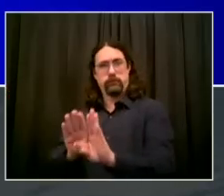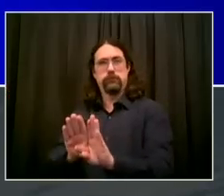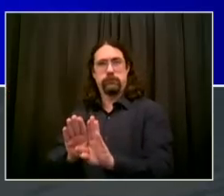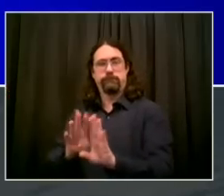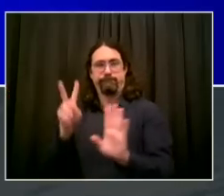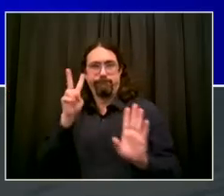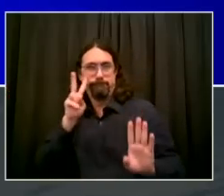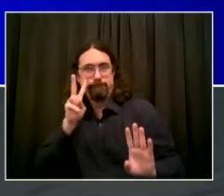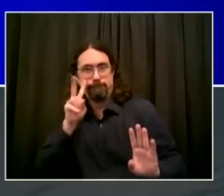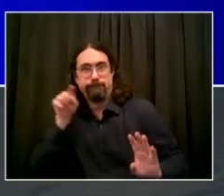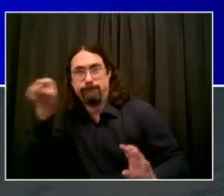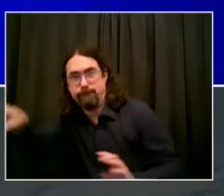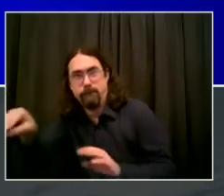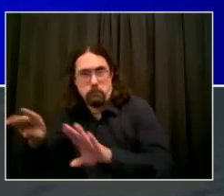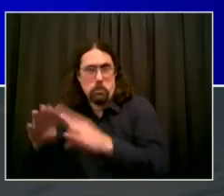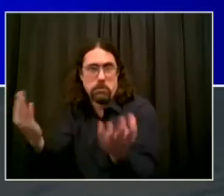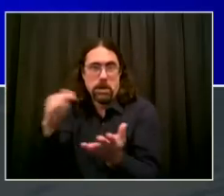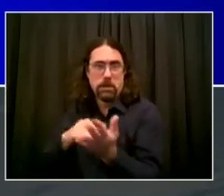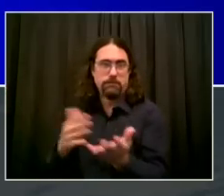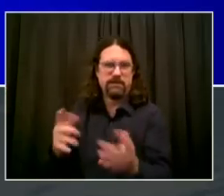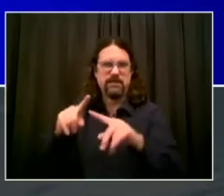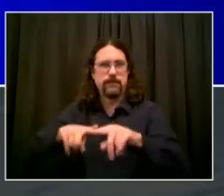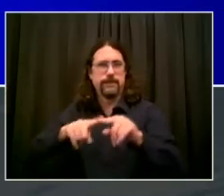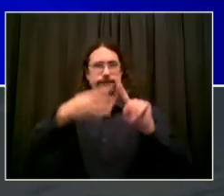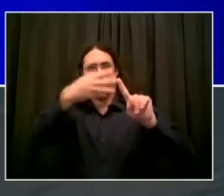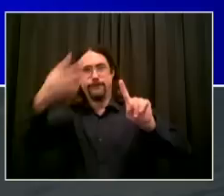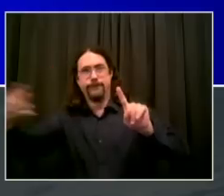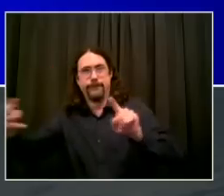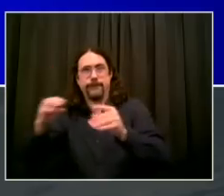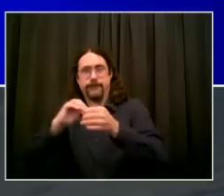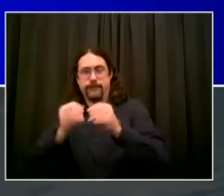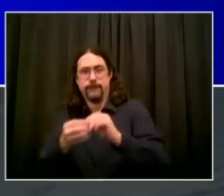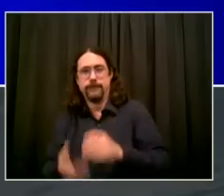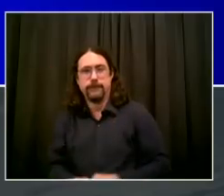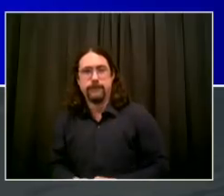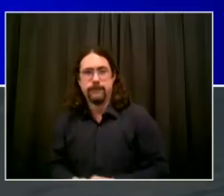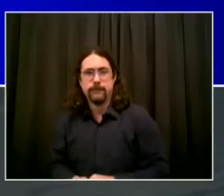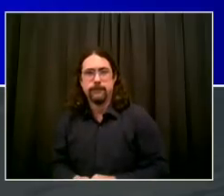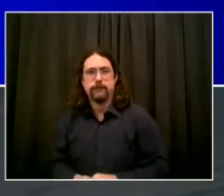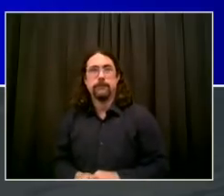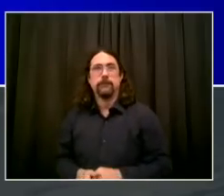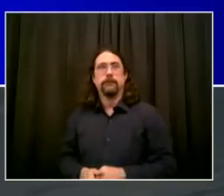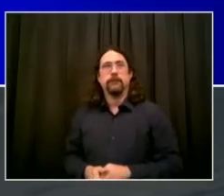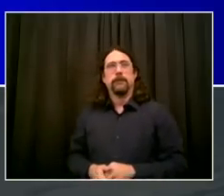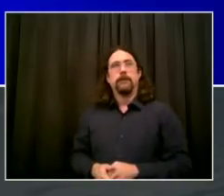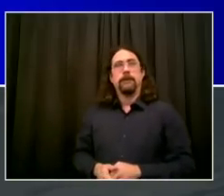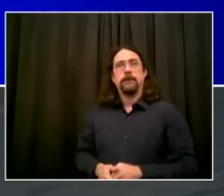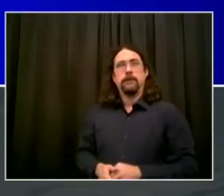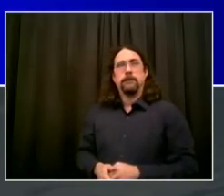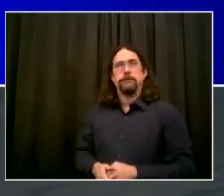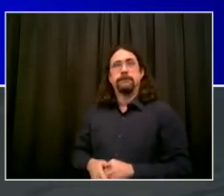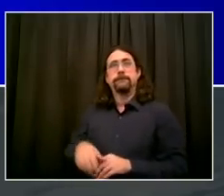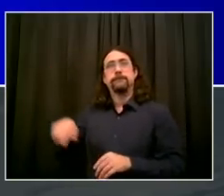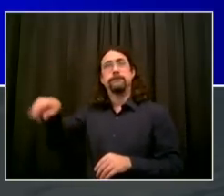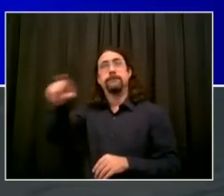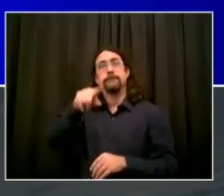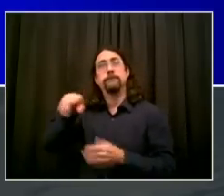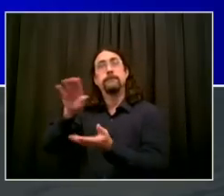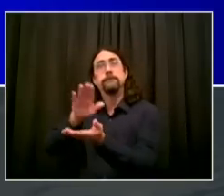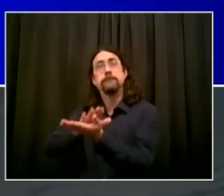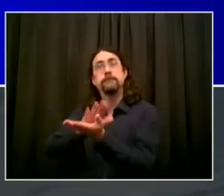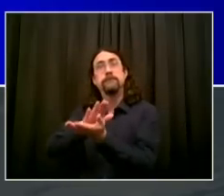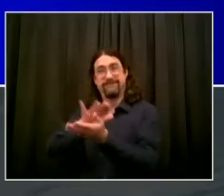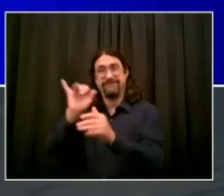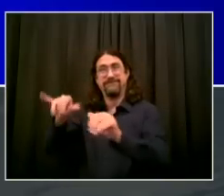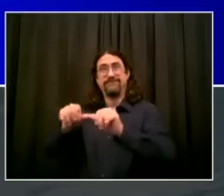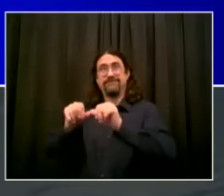up under the new state rules. If they don't end up being in the red or orange zone, we're still keeping them closed because based on our data, it was the right thing to